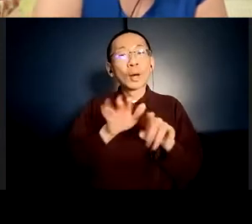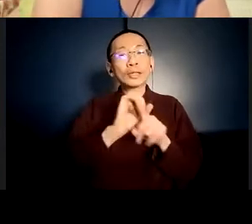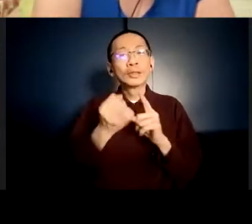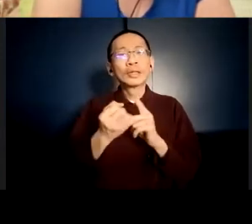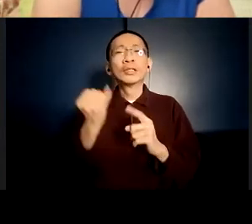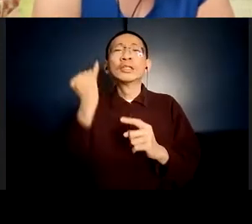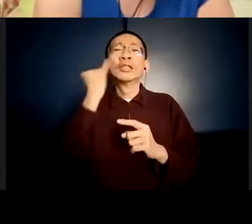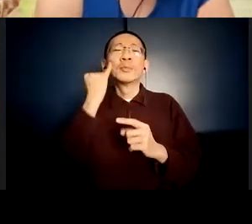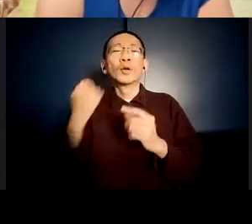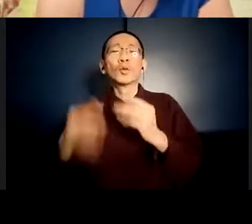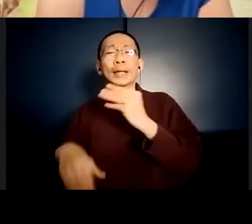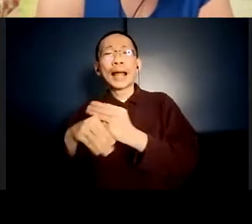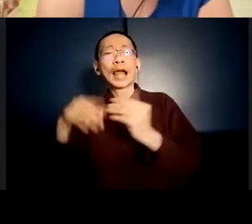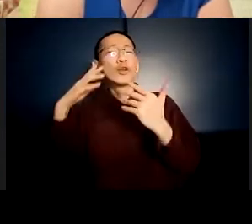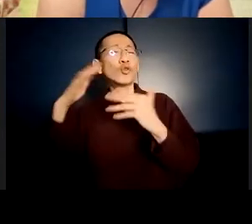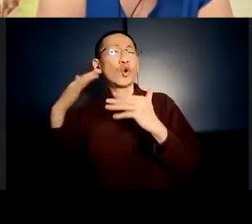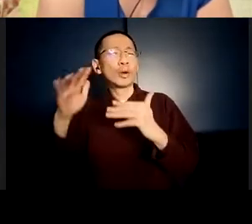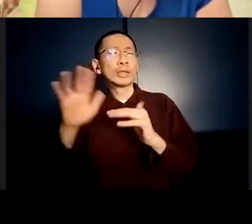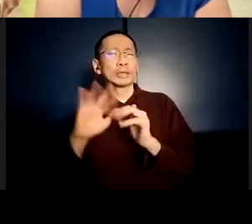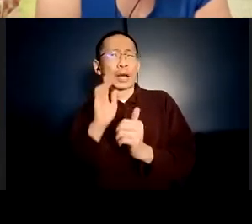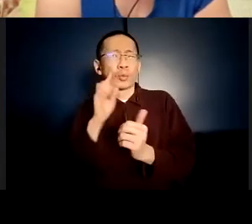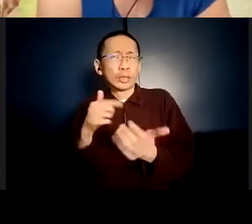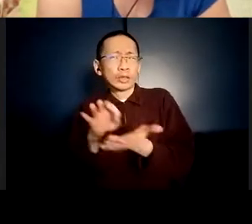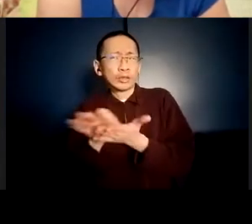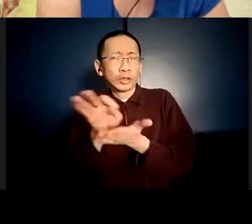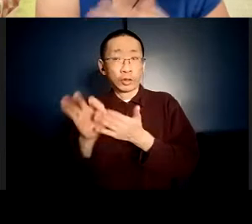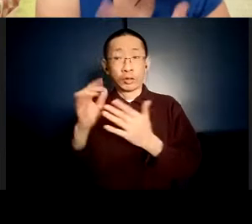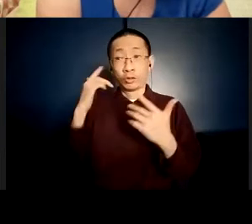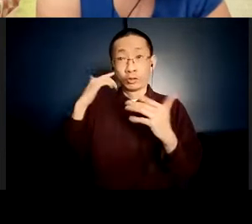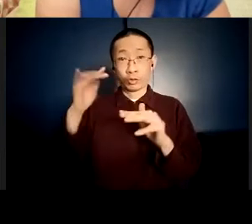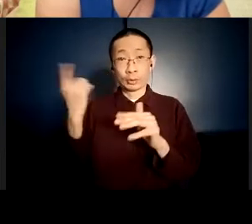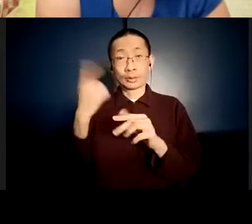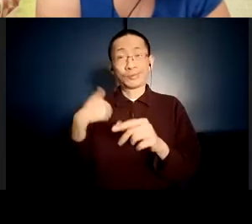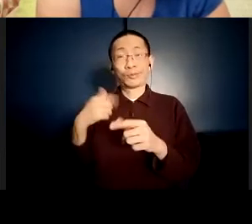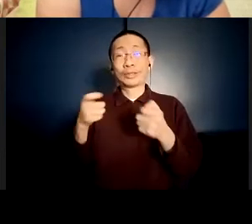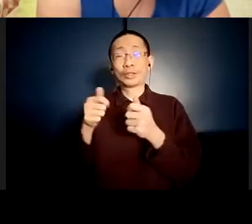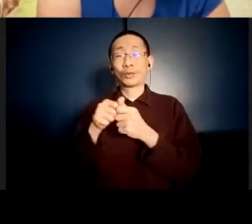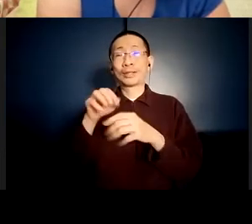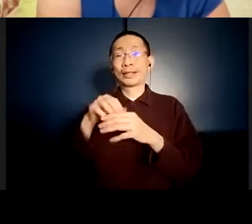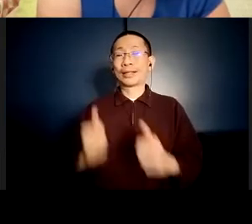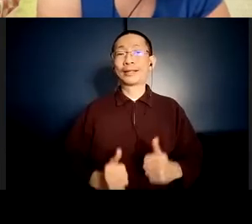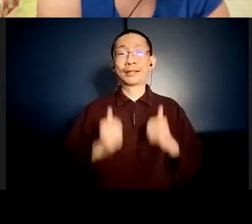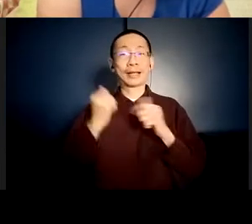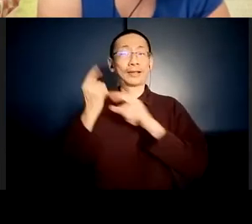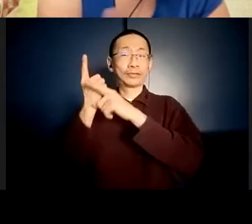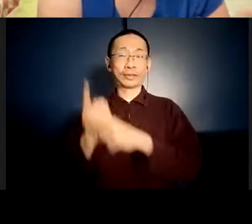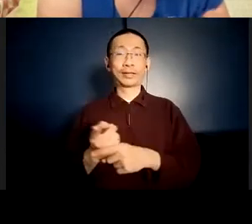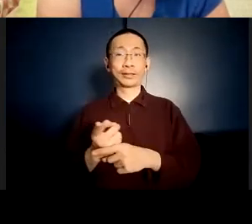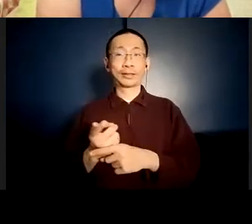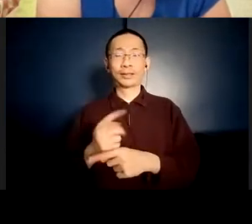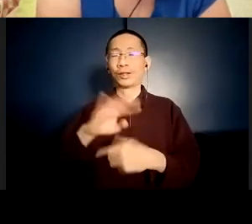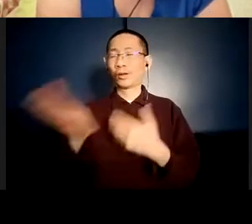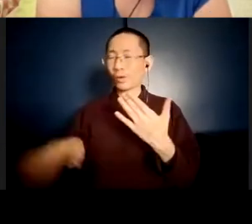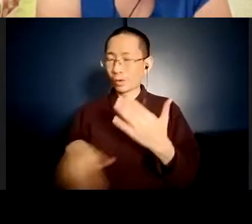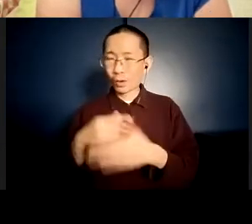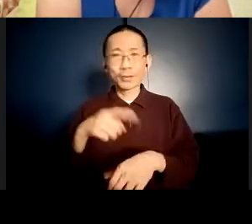when we add noise? Noise is something that we deal with in life on a regular basis. All the